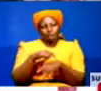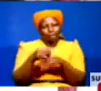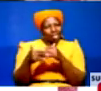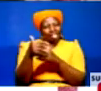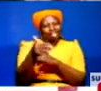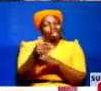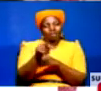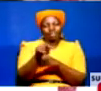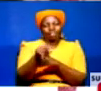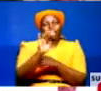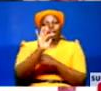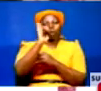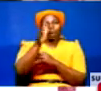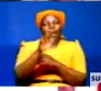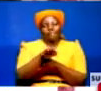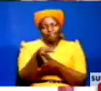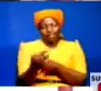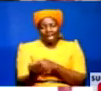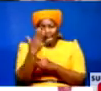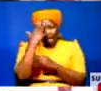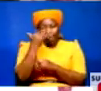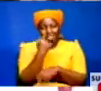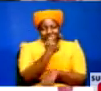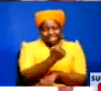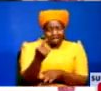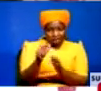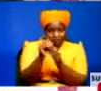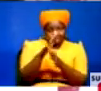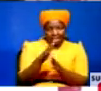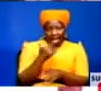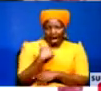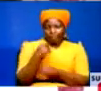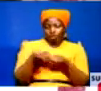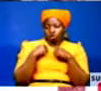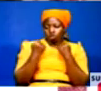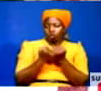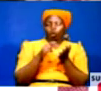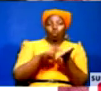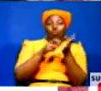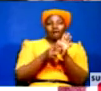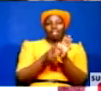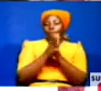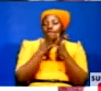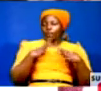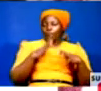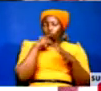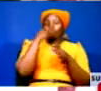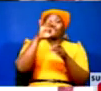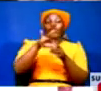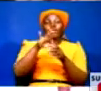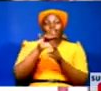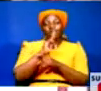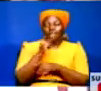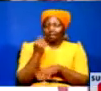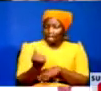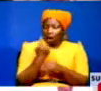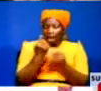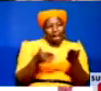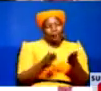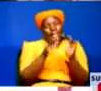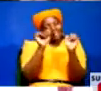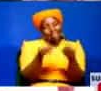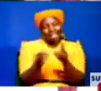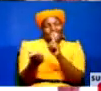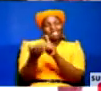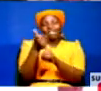fail, because every of these leaders have a social contract with the persons who elected them. And the only way they can be able to achieve